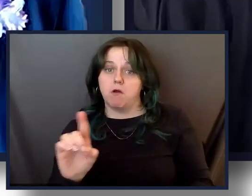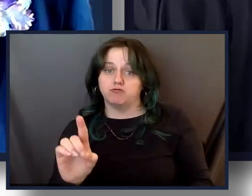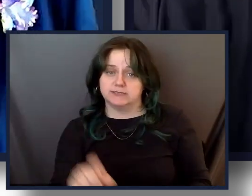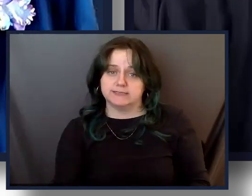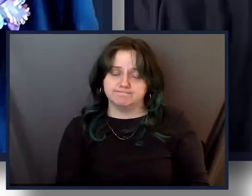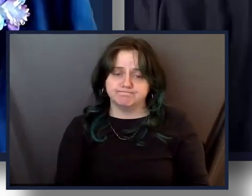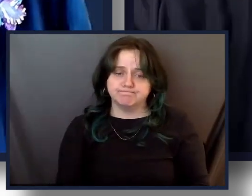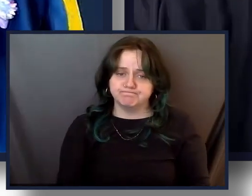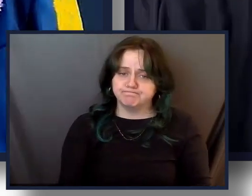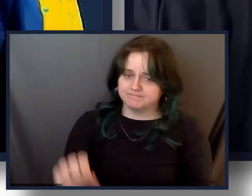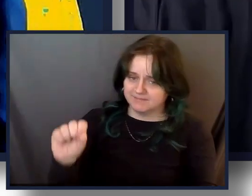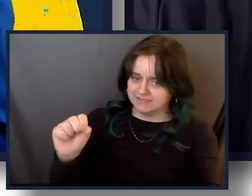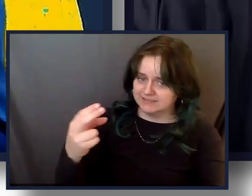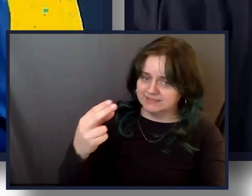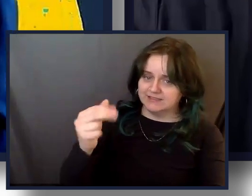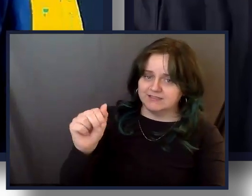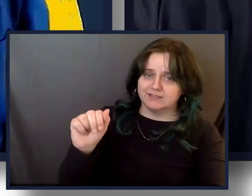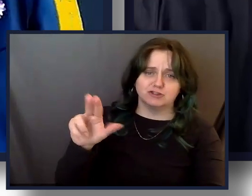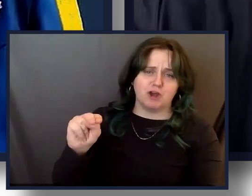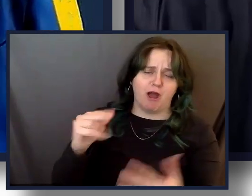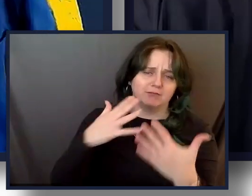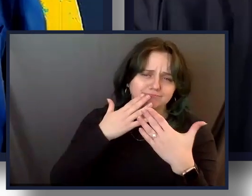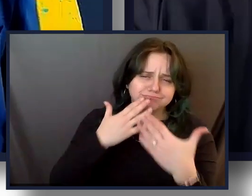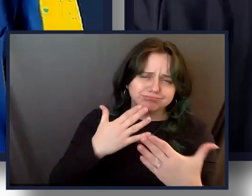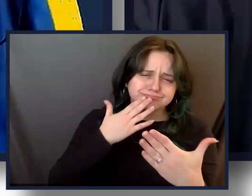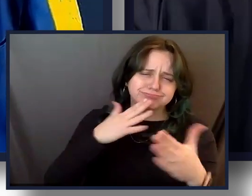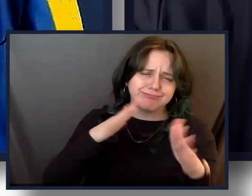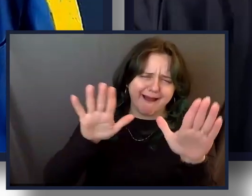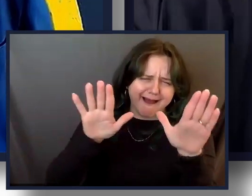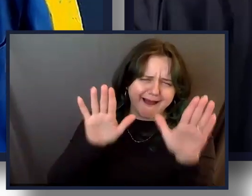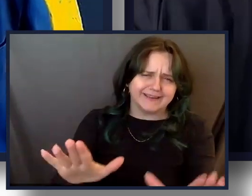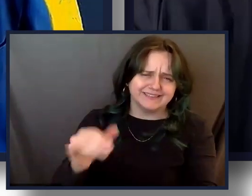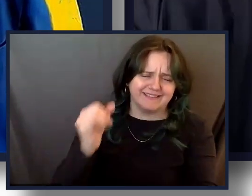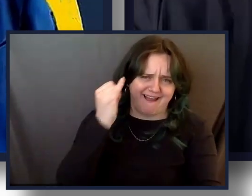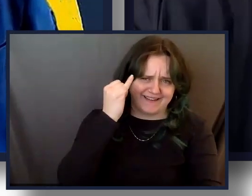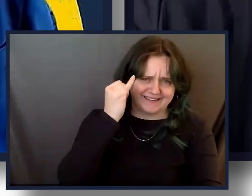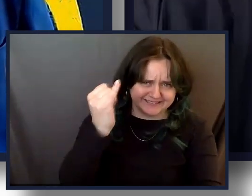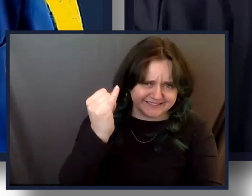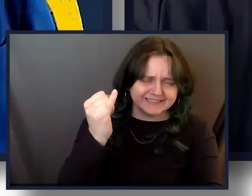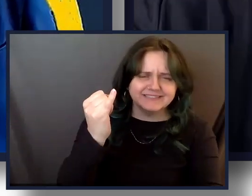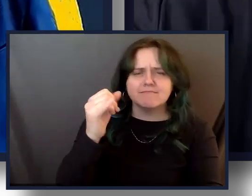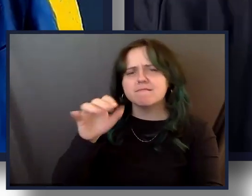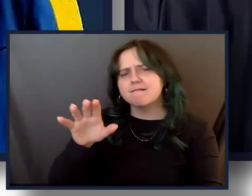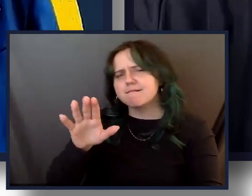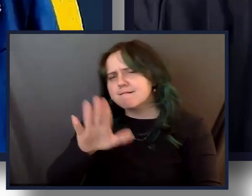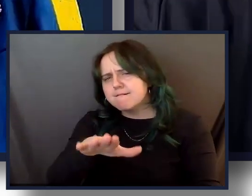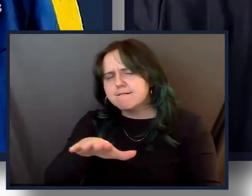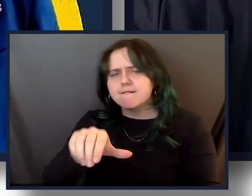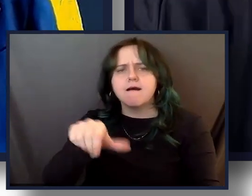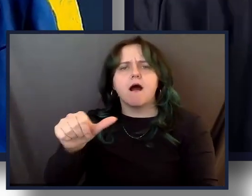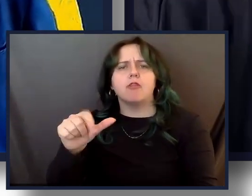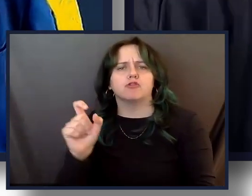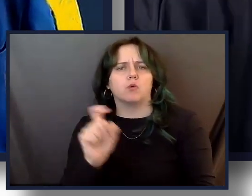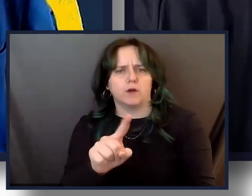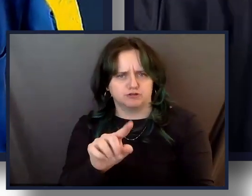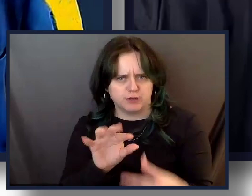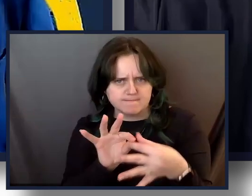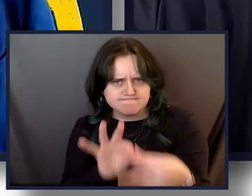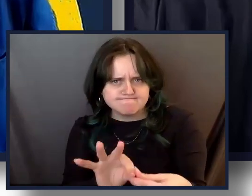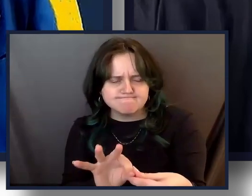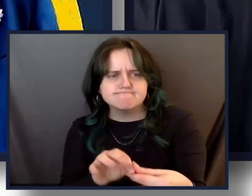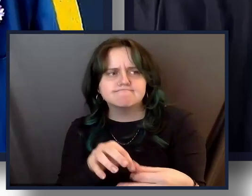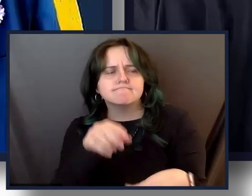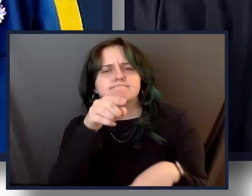Thank you. Those are all excellent ideas. One of the things, Dr. Walter, that our question was asked around, you